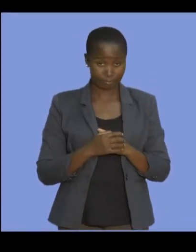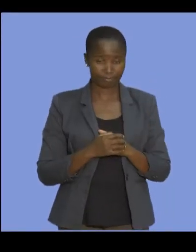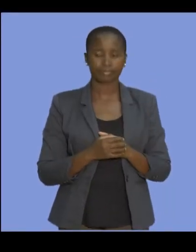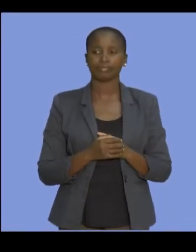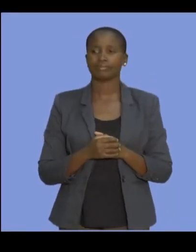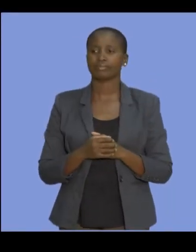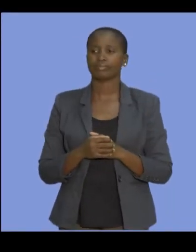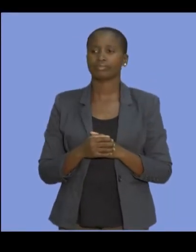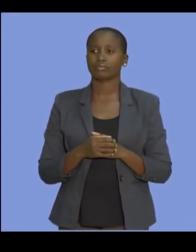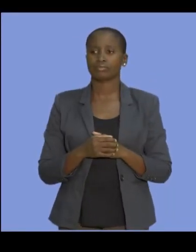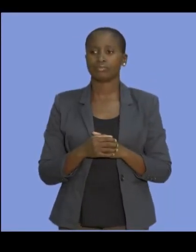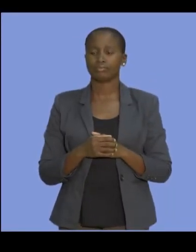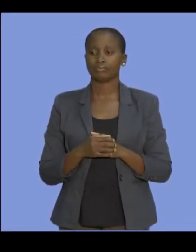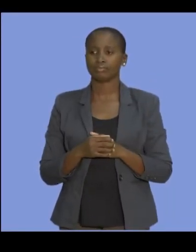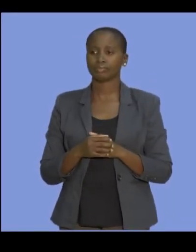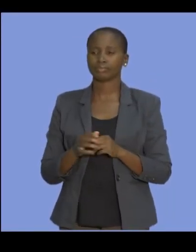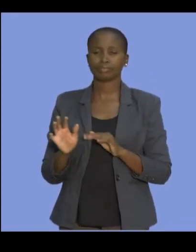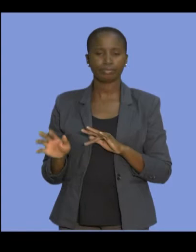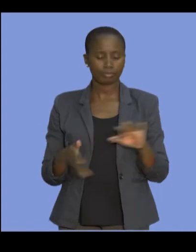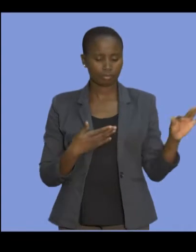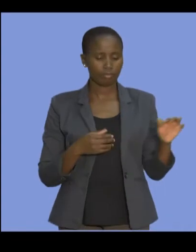And what about class interval?